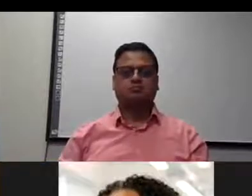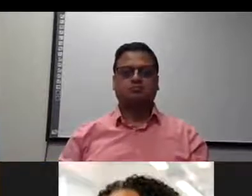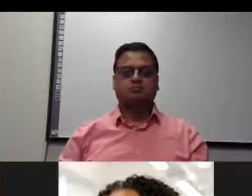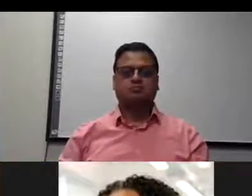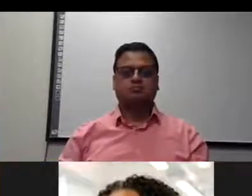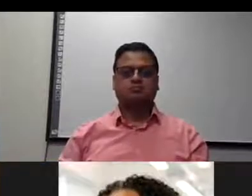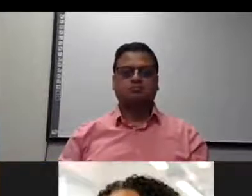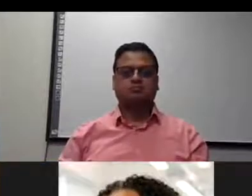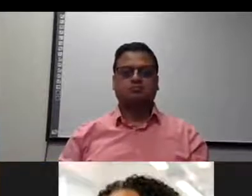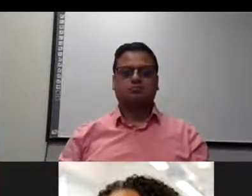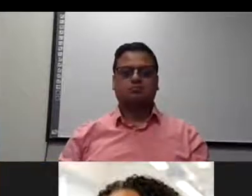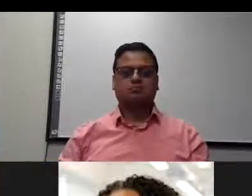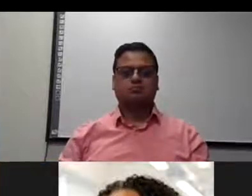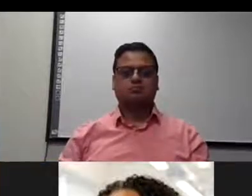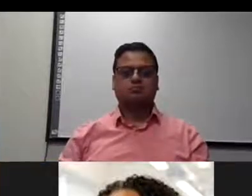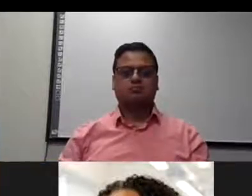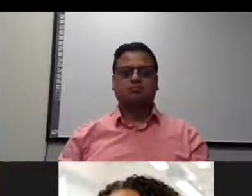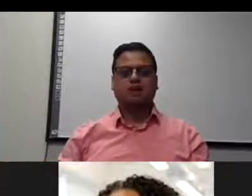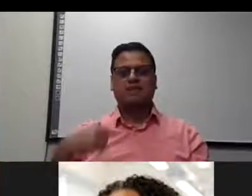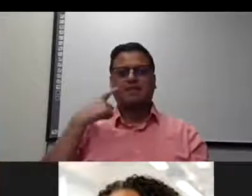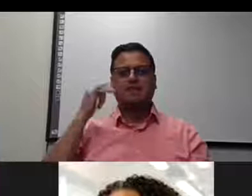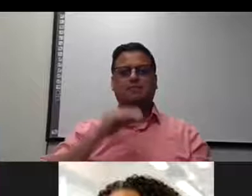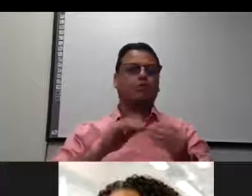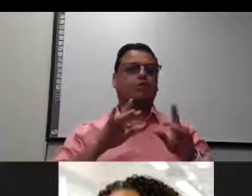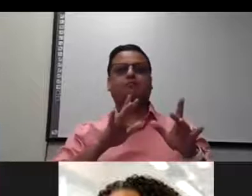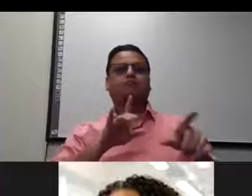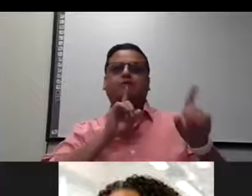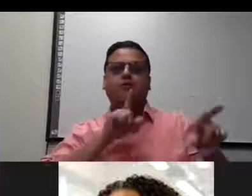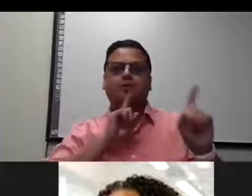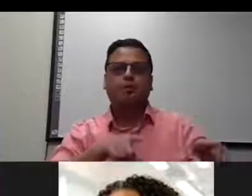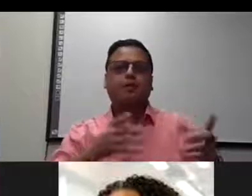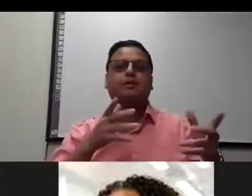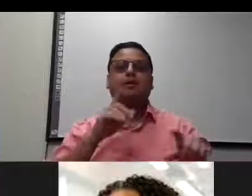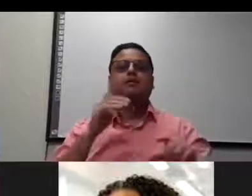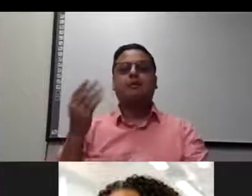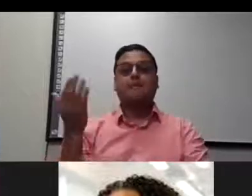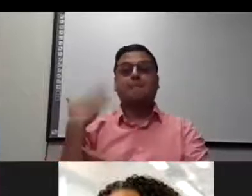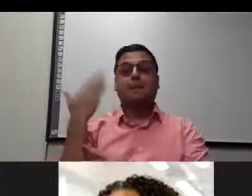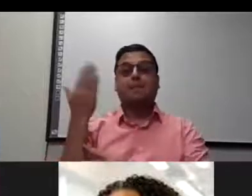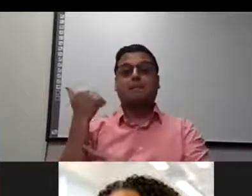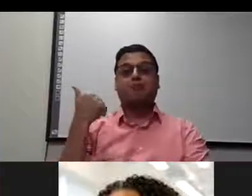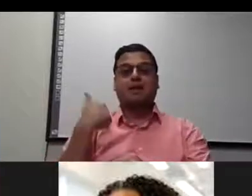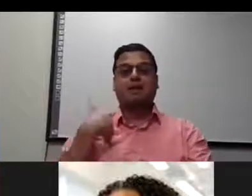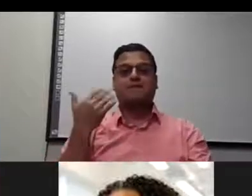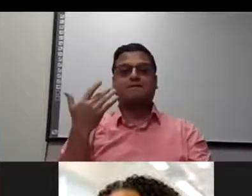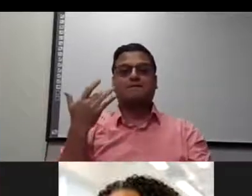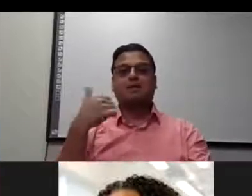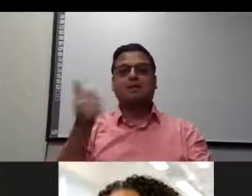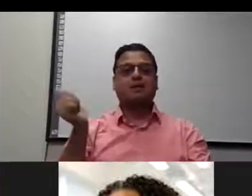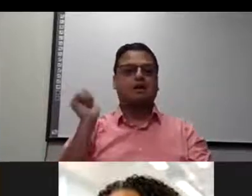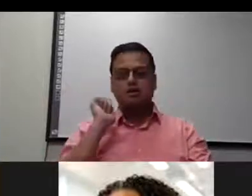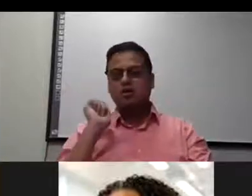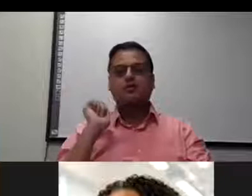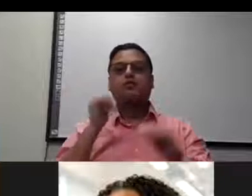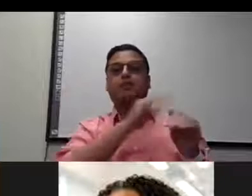let's see, I guess this may be more of a report out, but in the past, we used to have another liaison committee